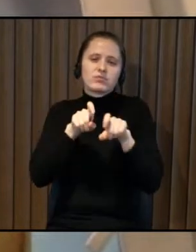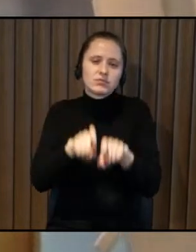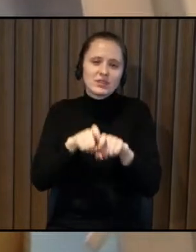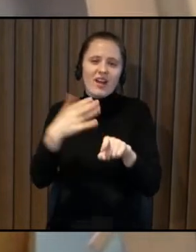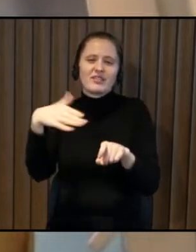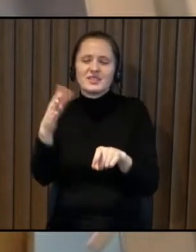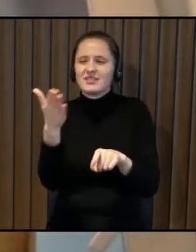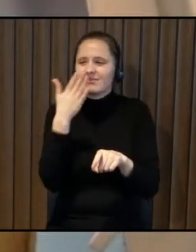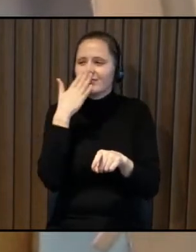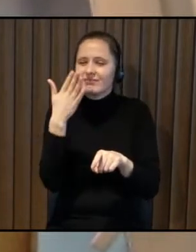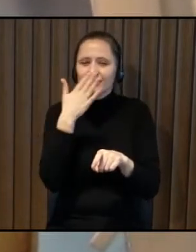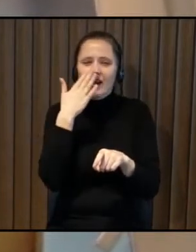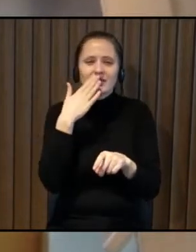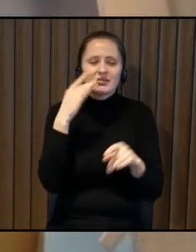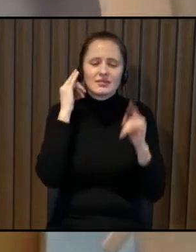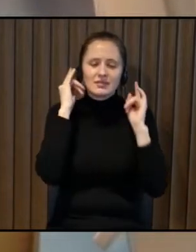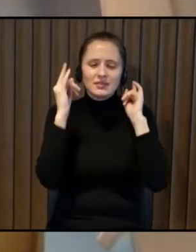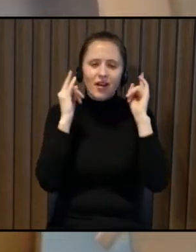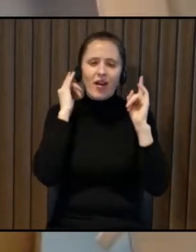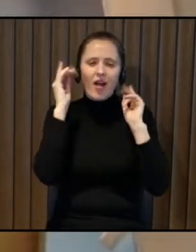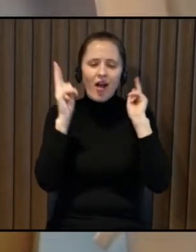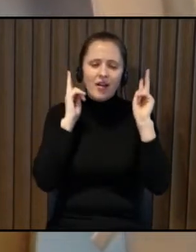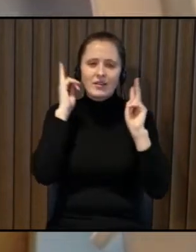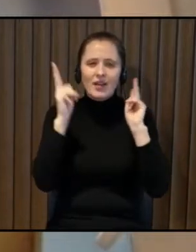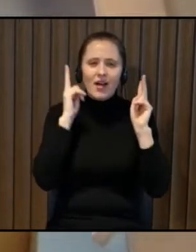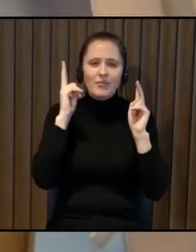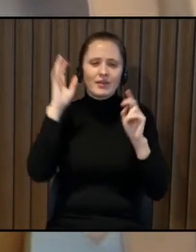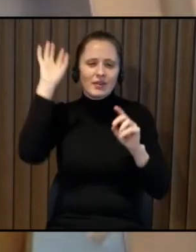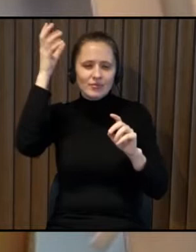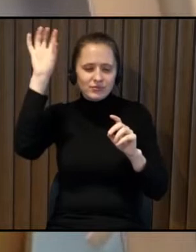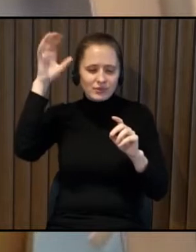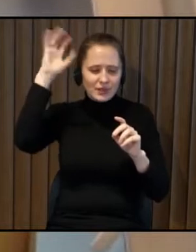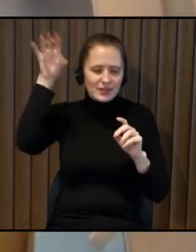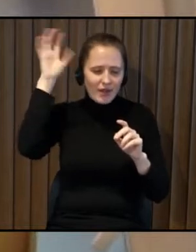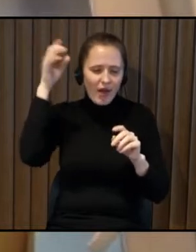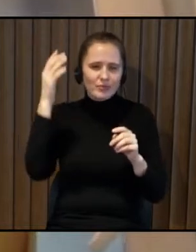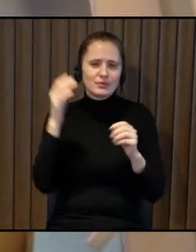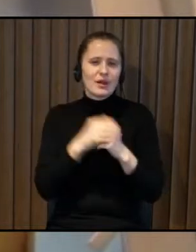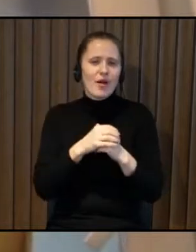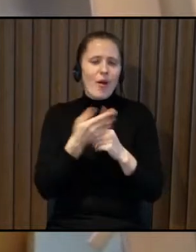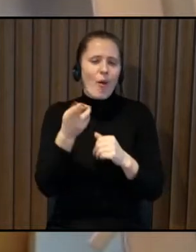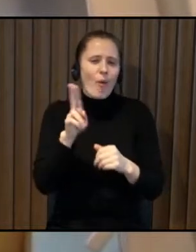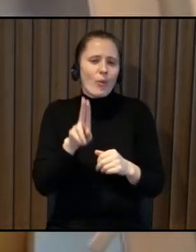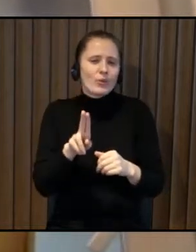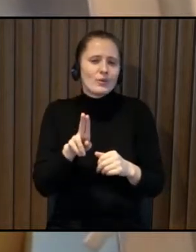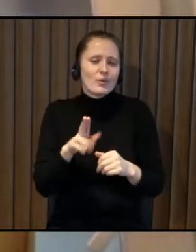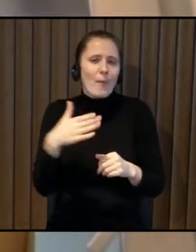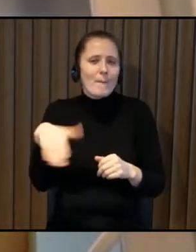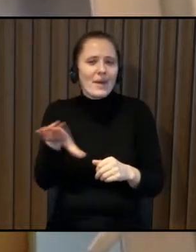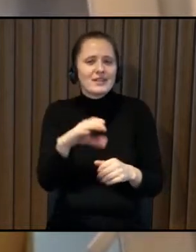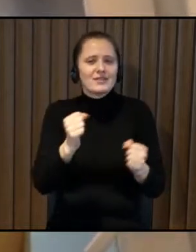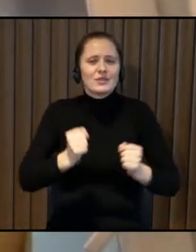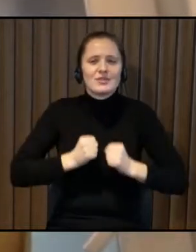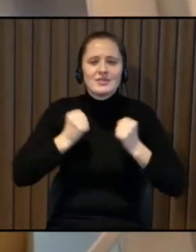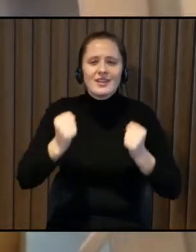luggage. He or she was in traffic jam or in a public transportation with all the sounds, with all